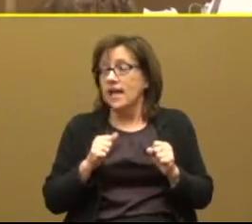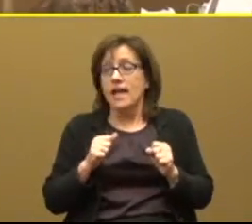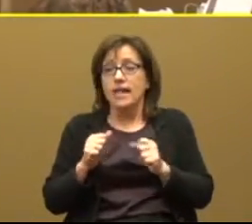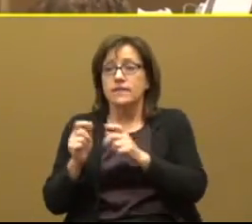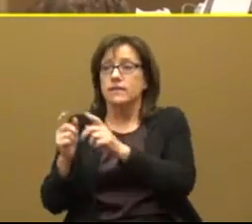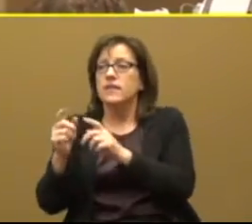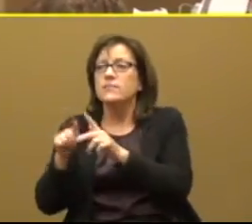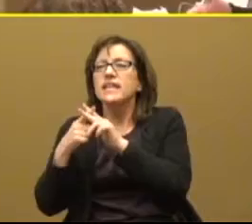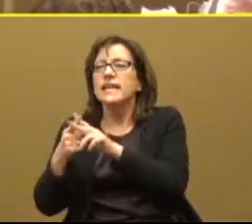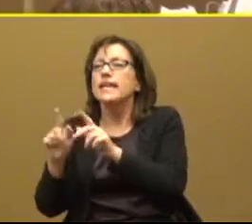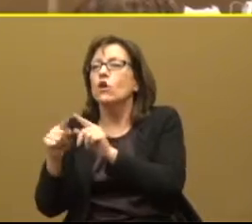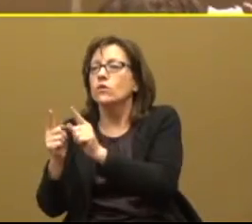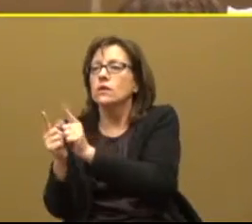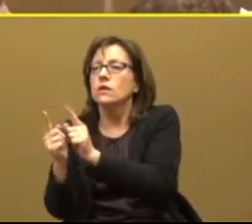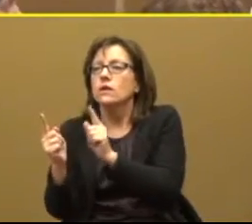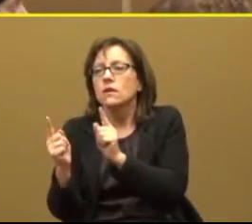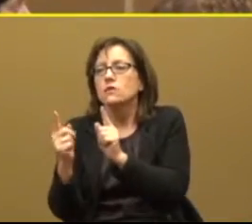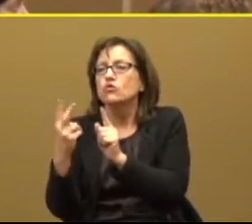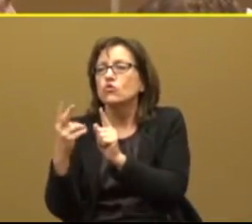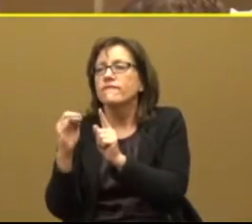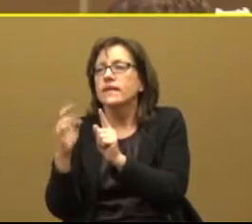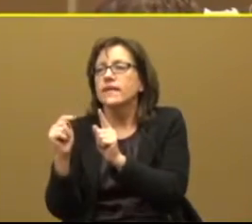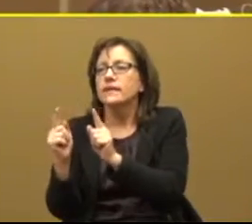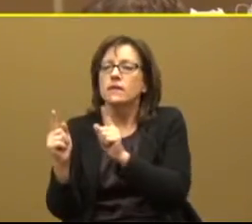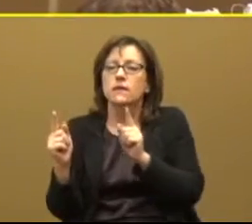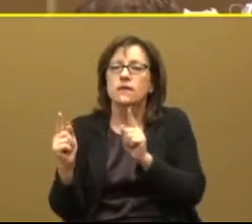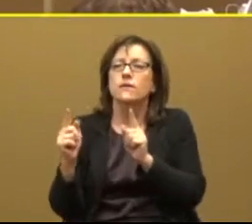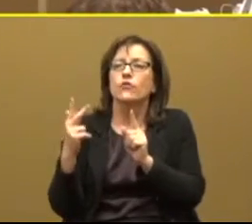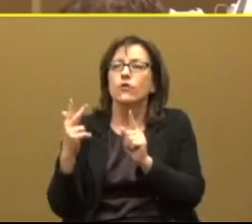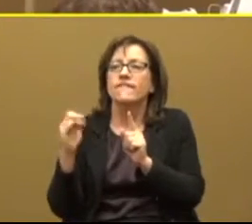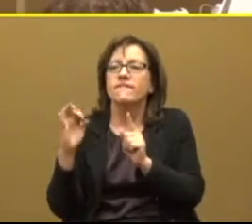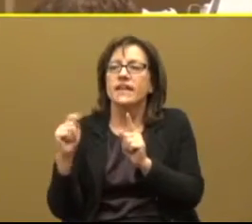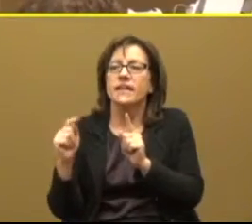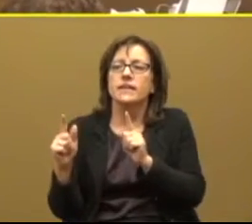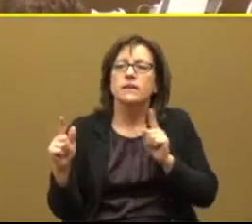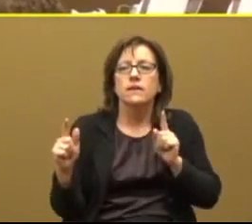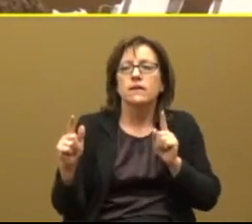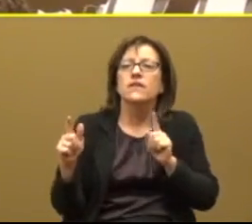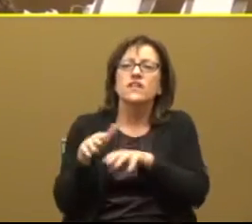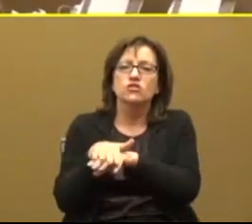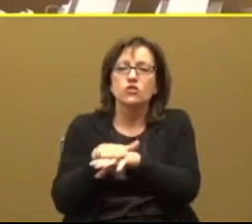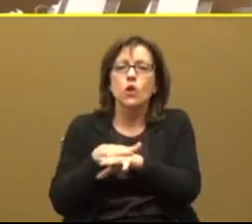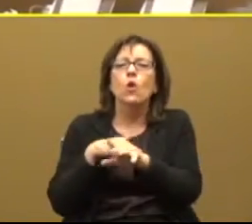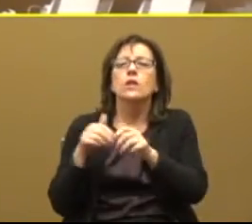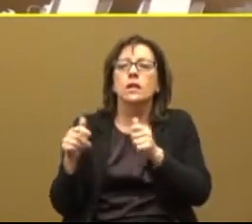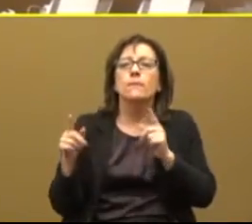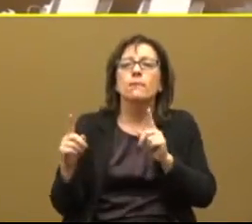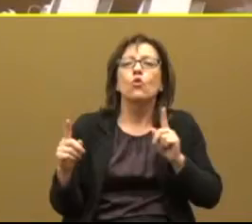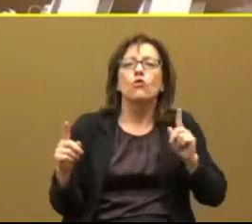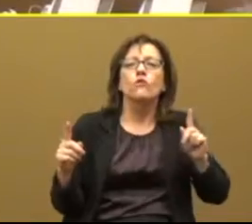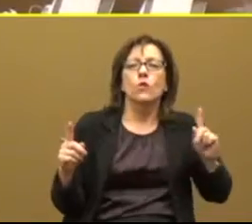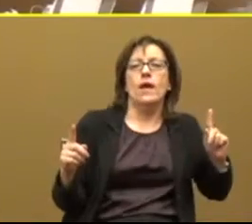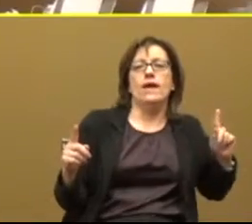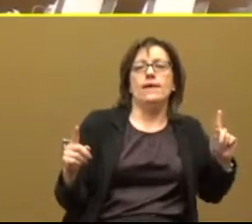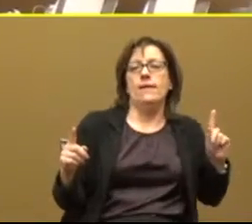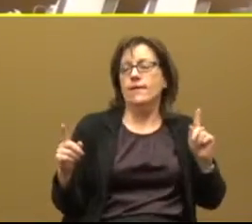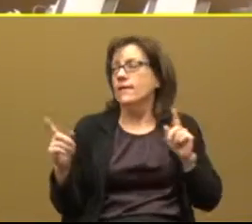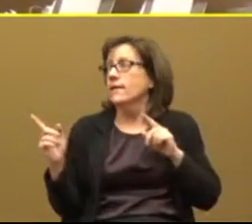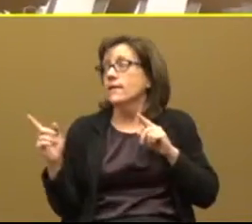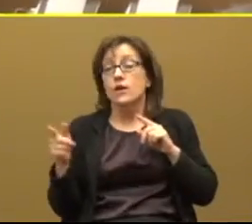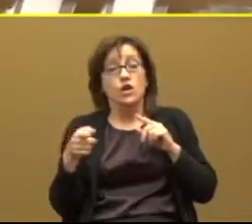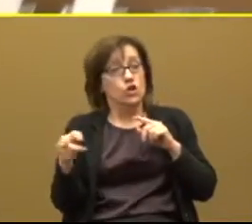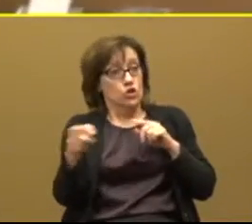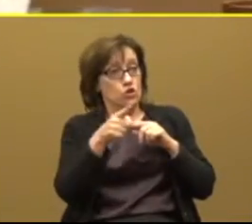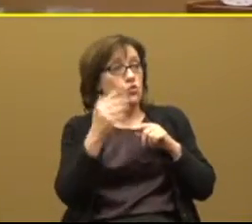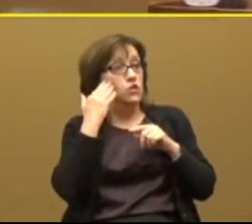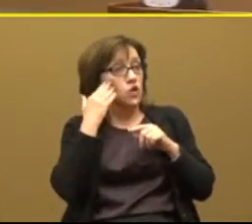feet away, 3 feet away, and then I'm going to do a slow distance away. So you will know, just like we